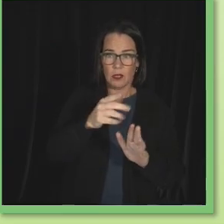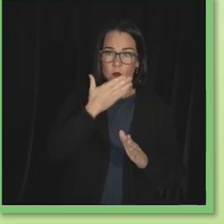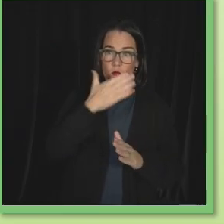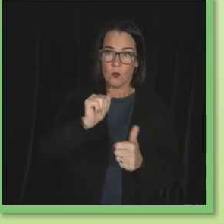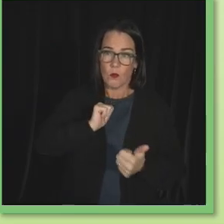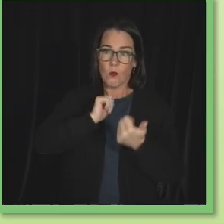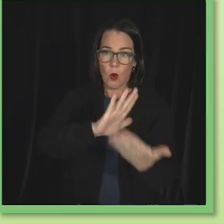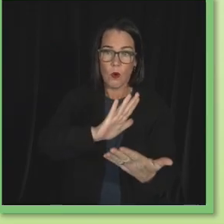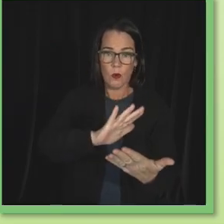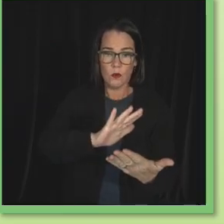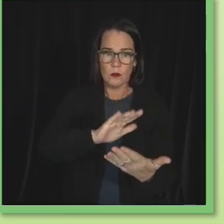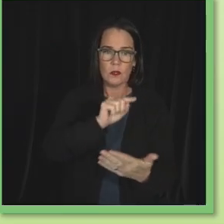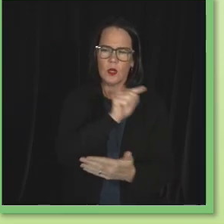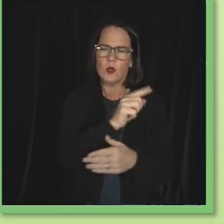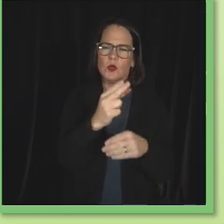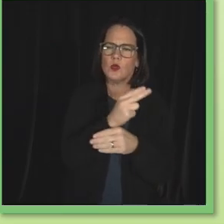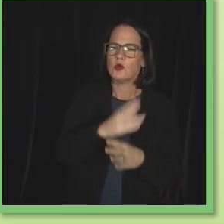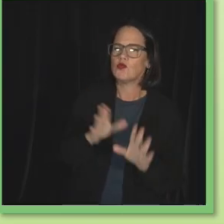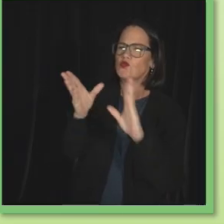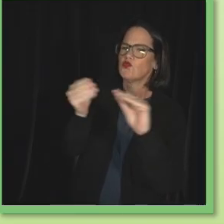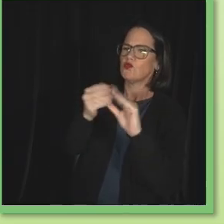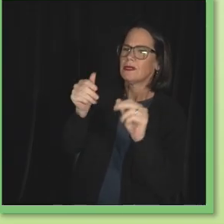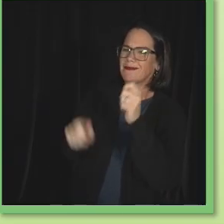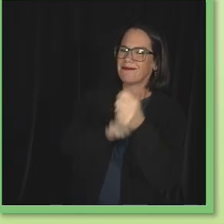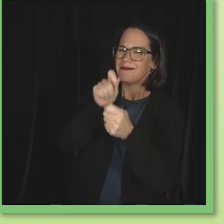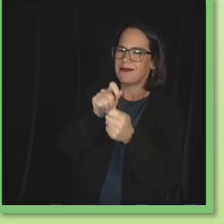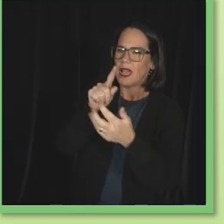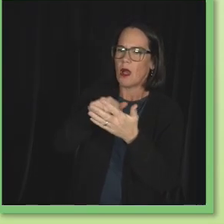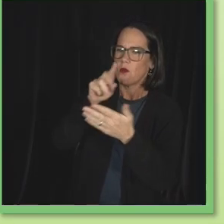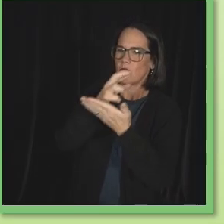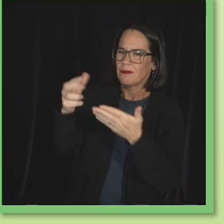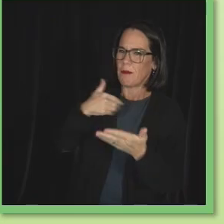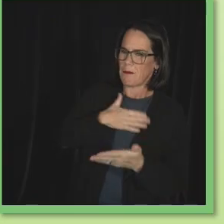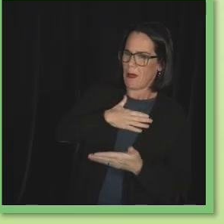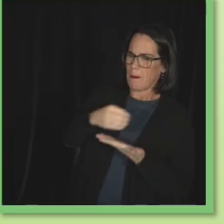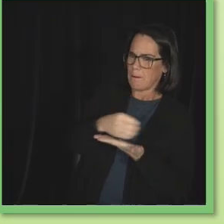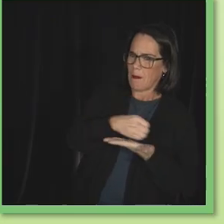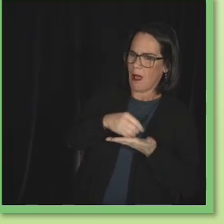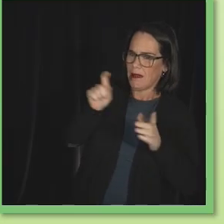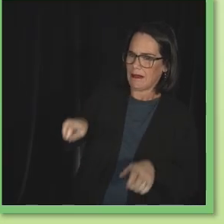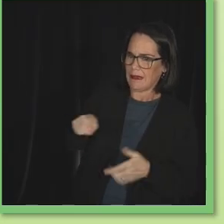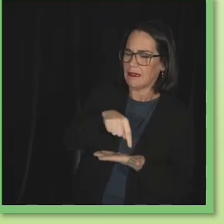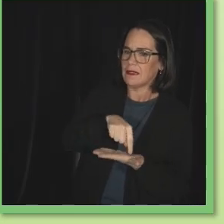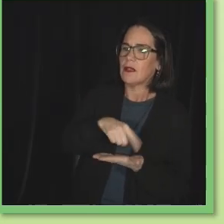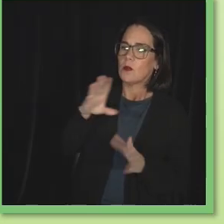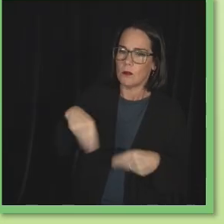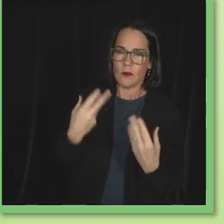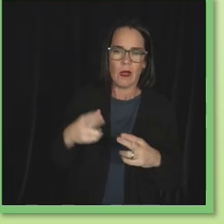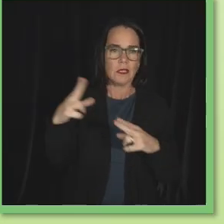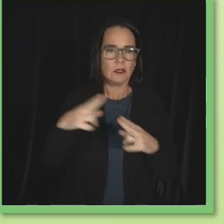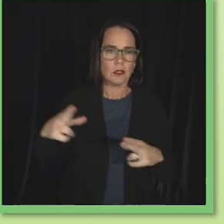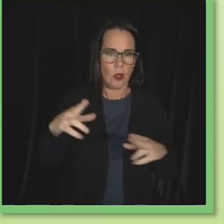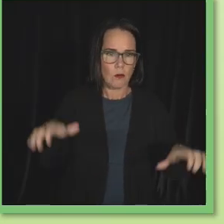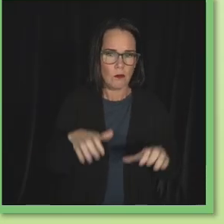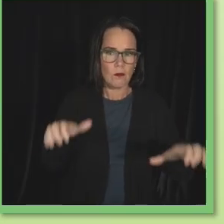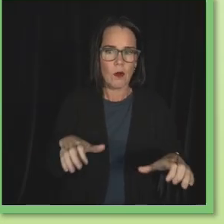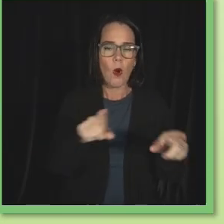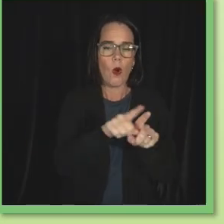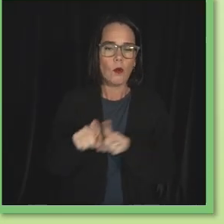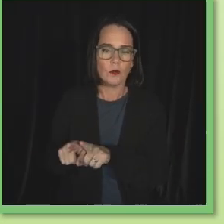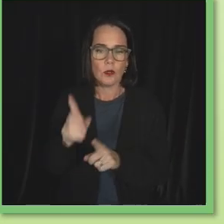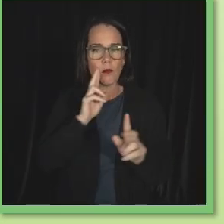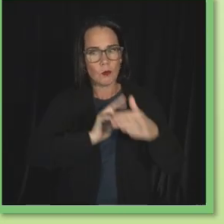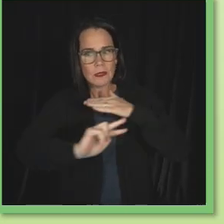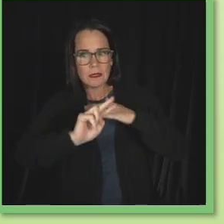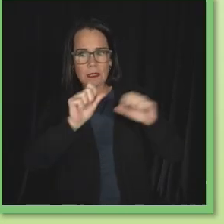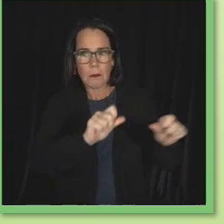users express exactly what resource and guarantees their pod need, deliver higher performance, predictable behavior,